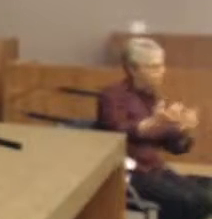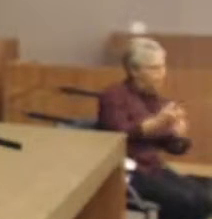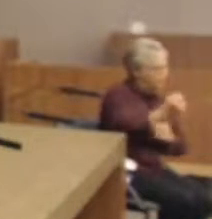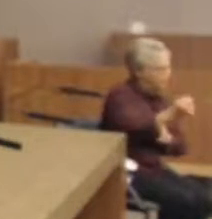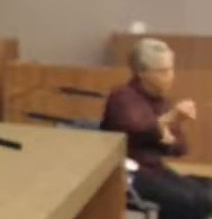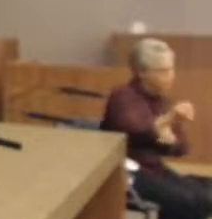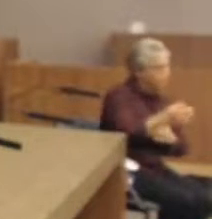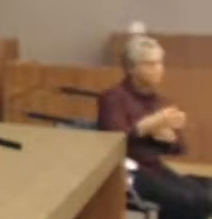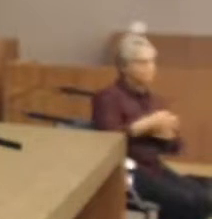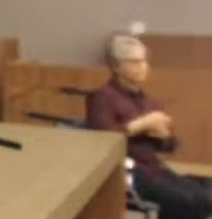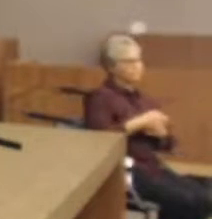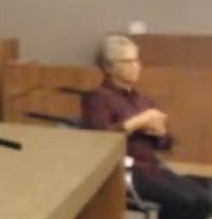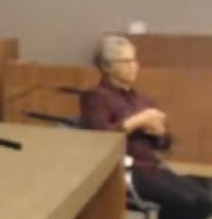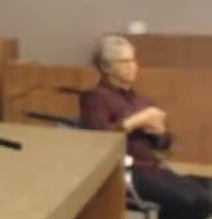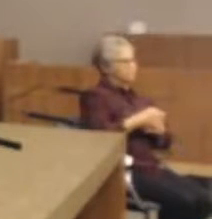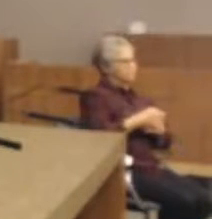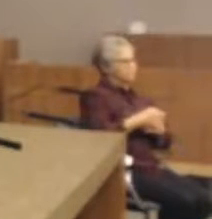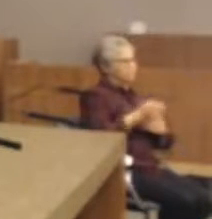Yeah.